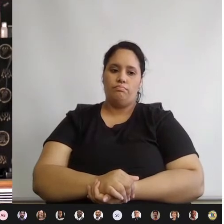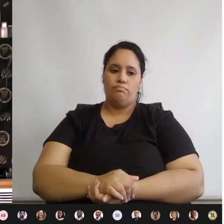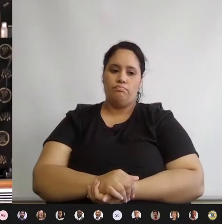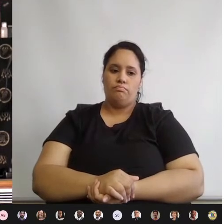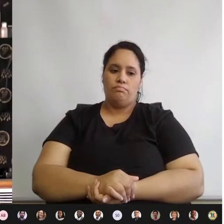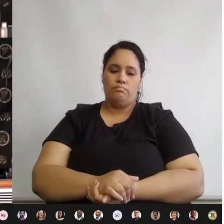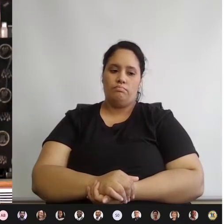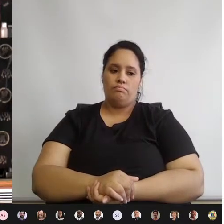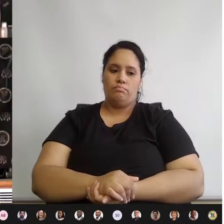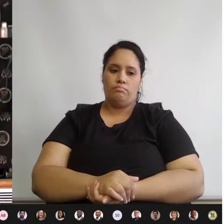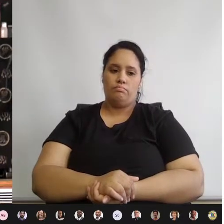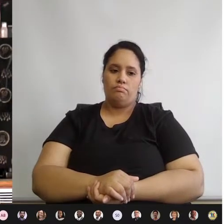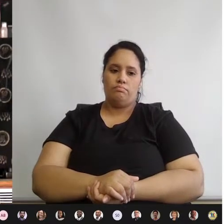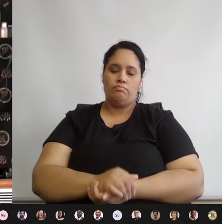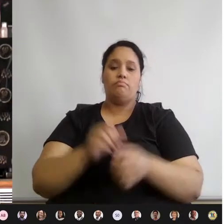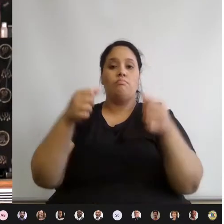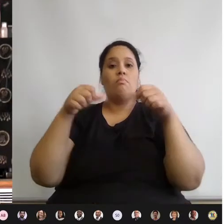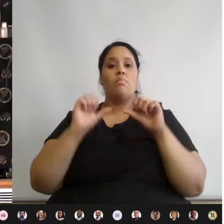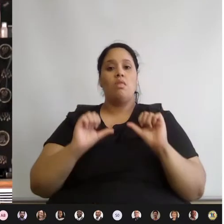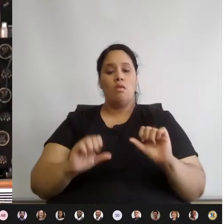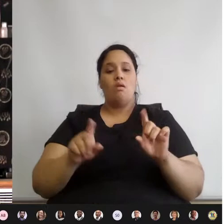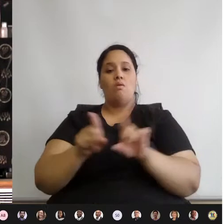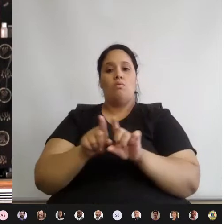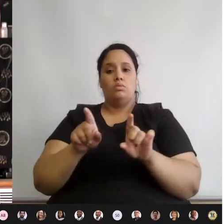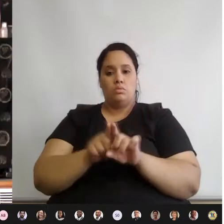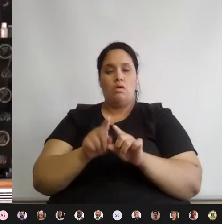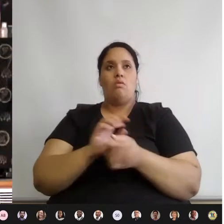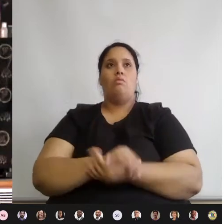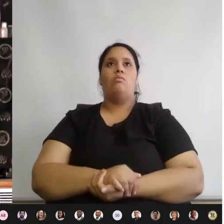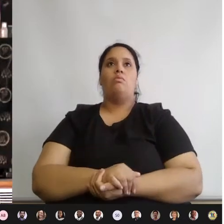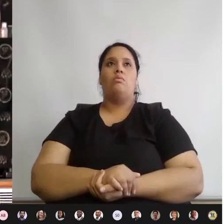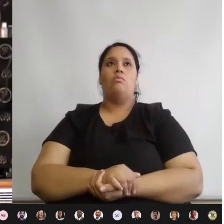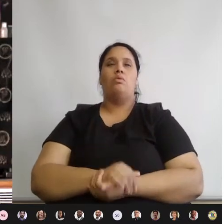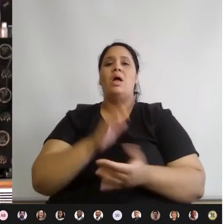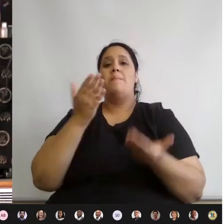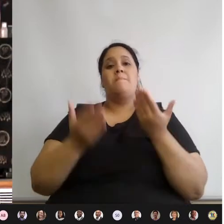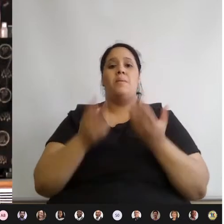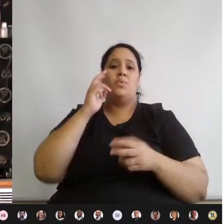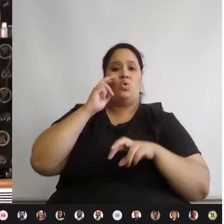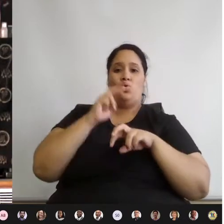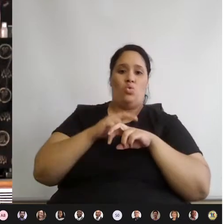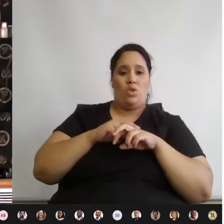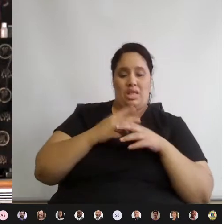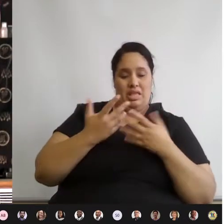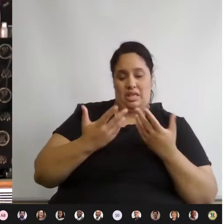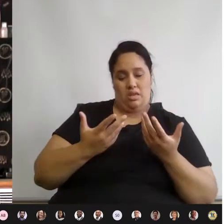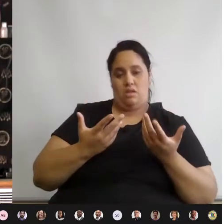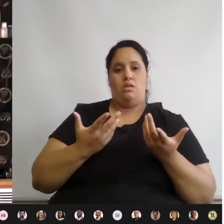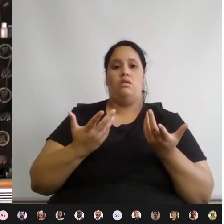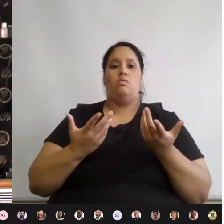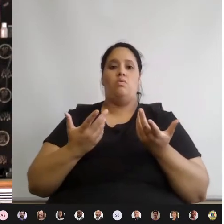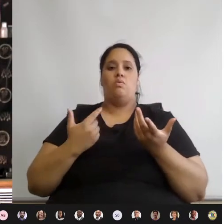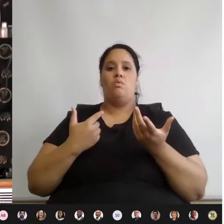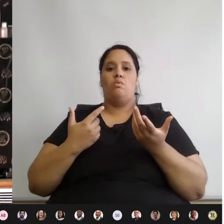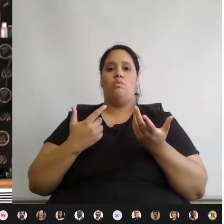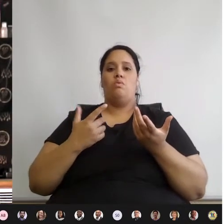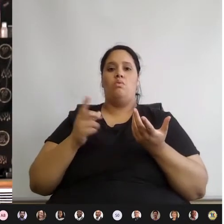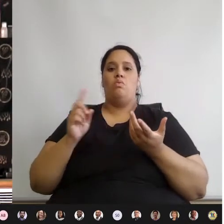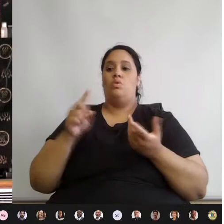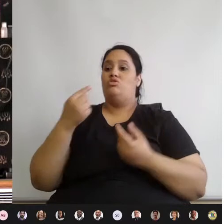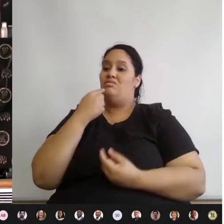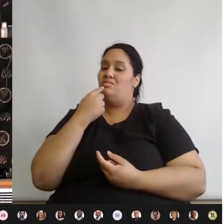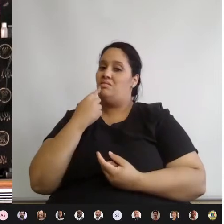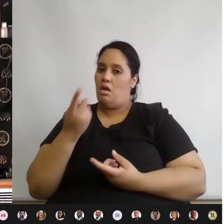Windvogel's speech is that, and it's perhaps not necessarily only under or because of what she was saying, it's